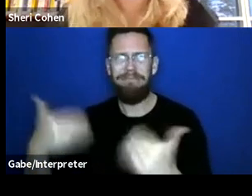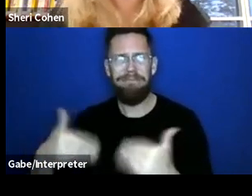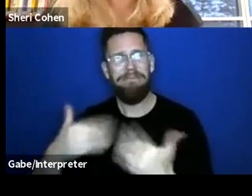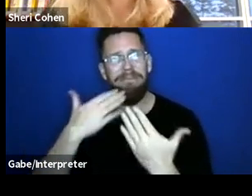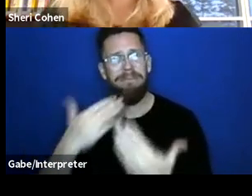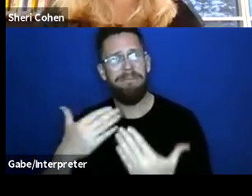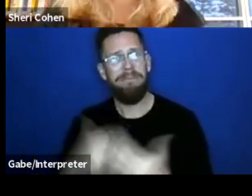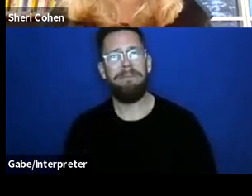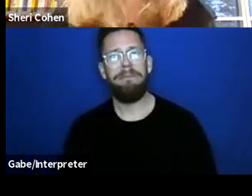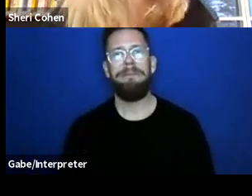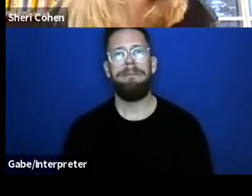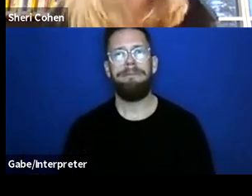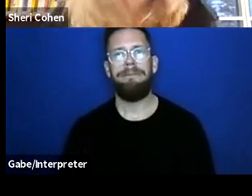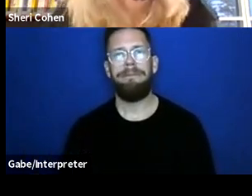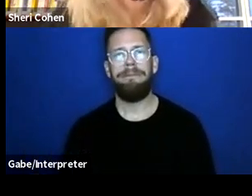Goldstein. Thank you.